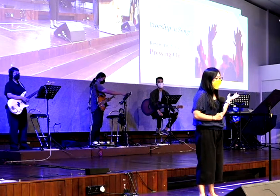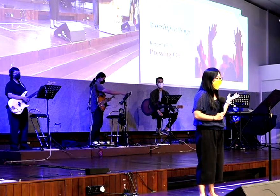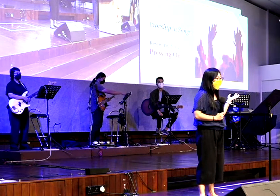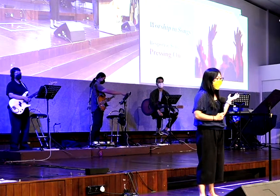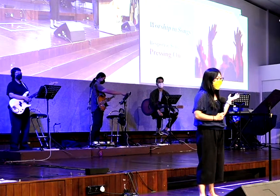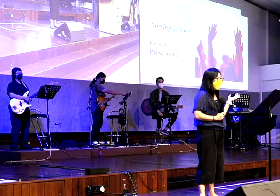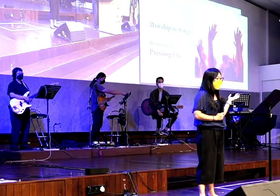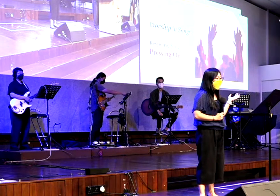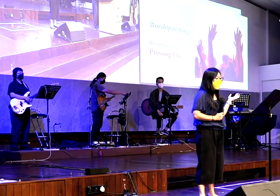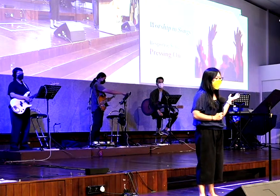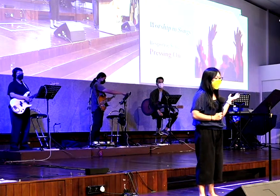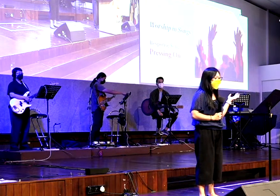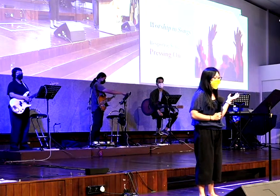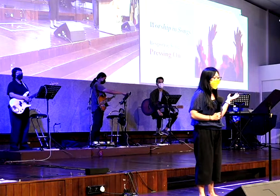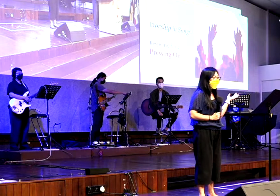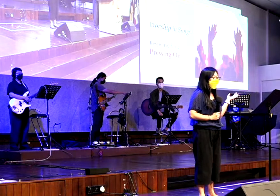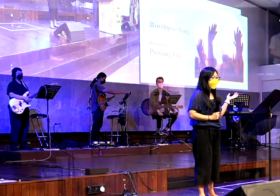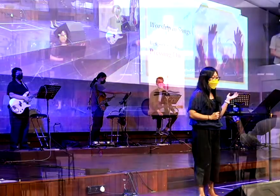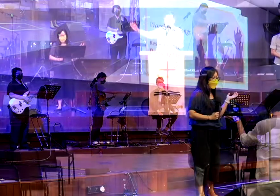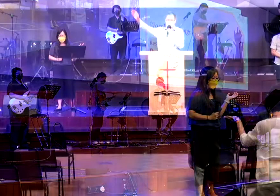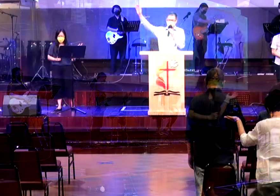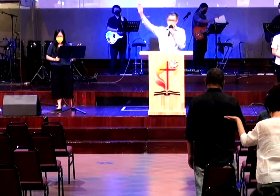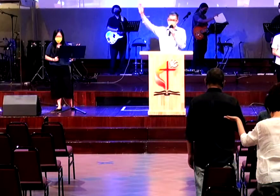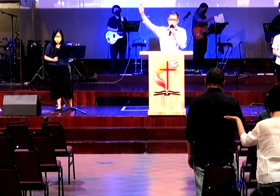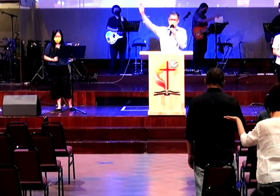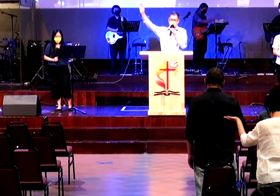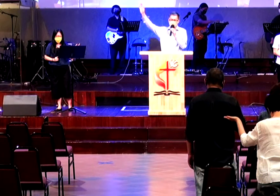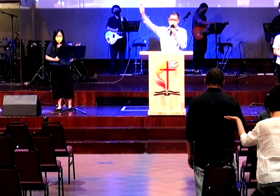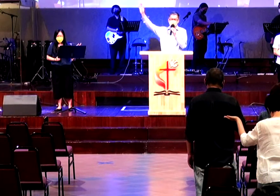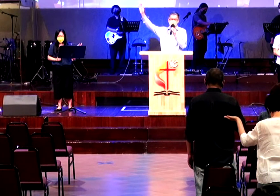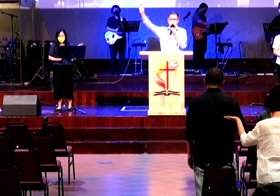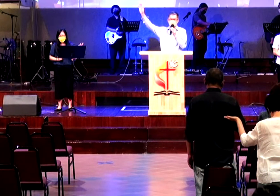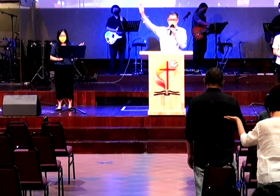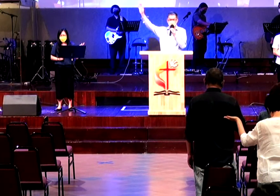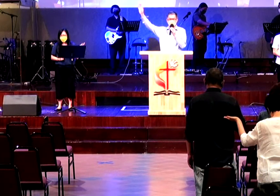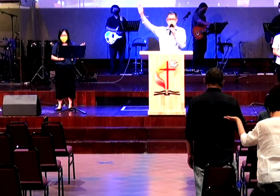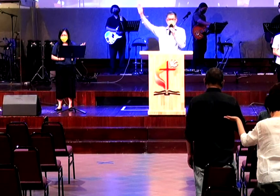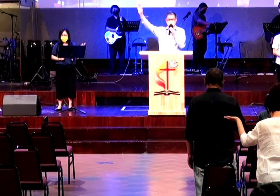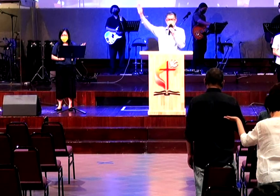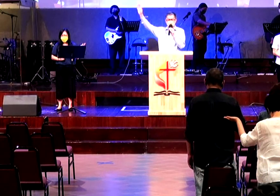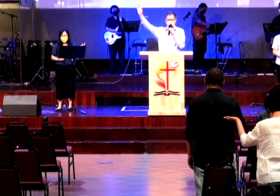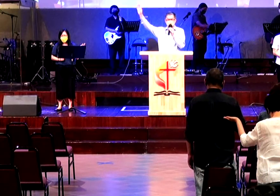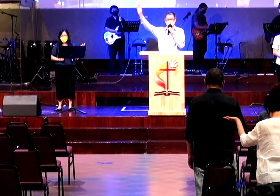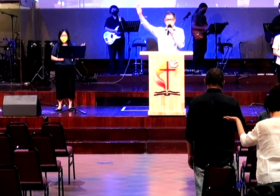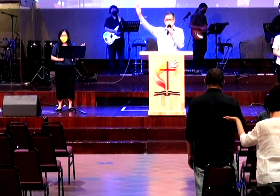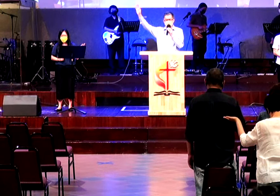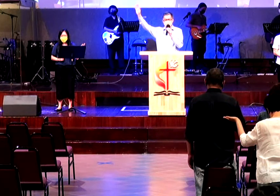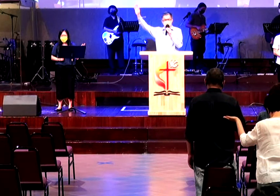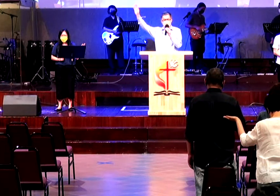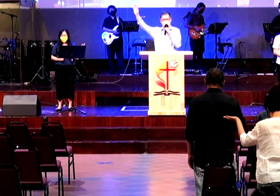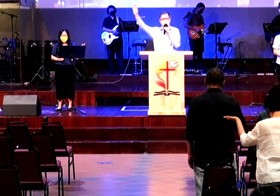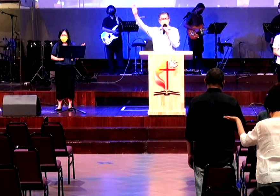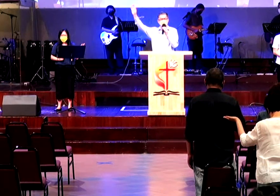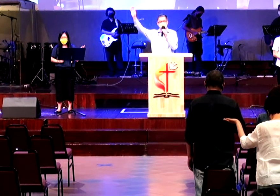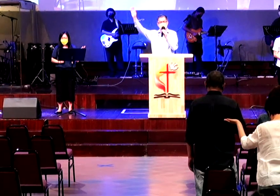already at work in each one of us. We want to just give thanks because You are able, Lord, to do